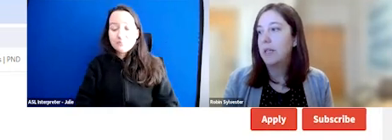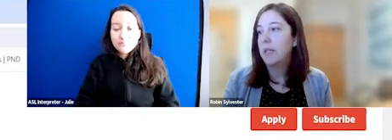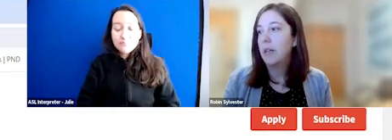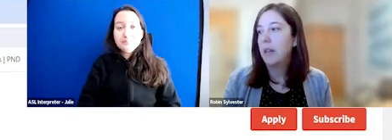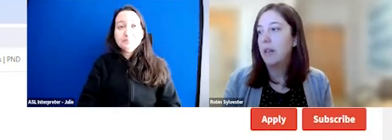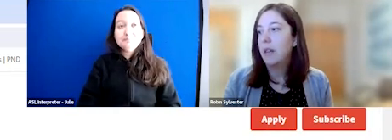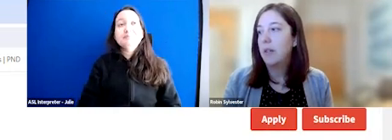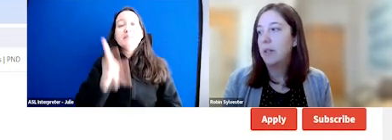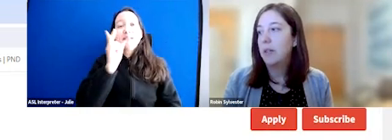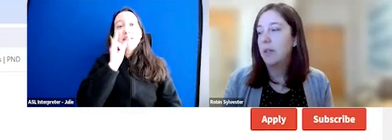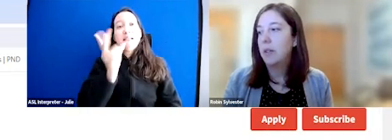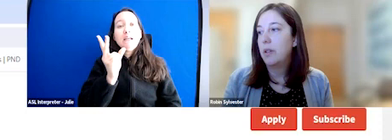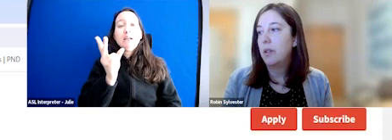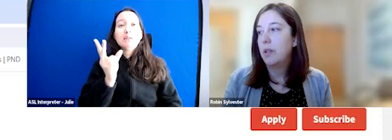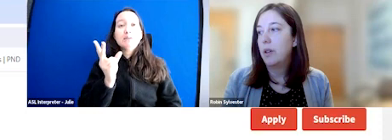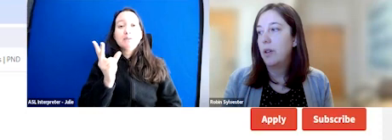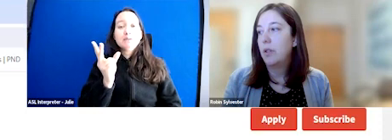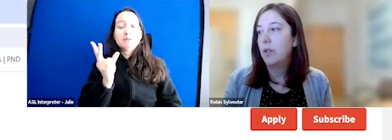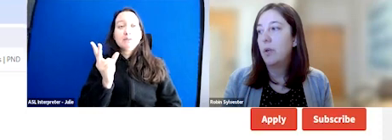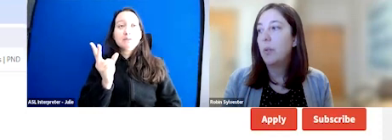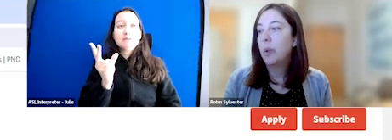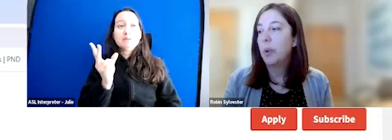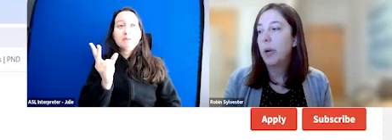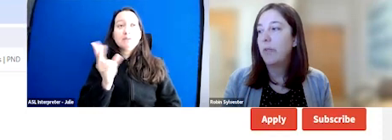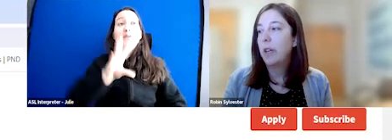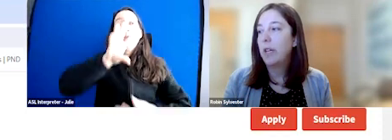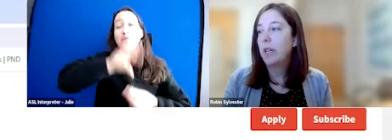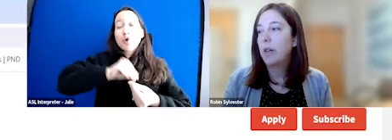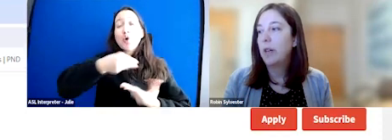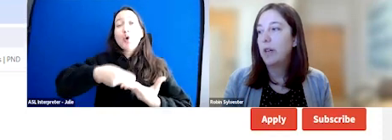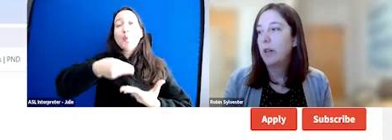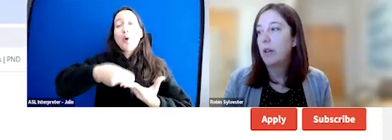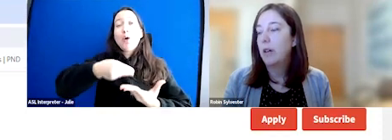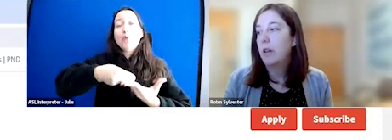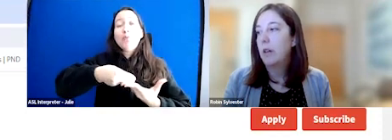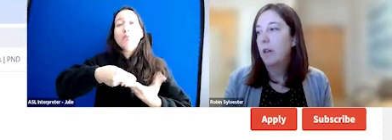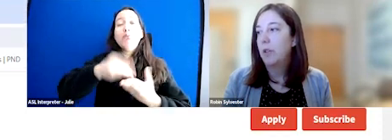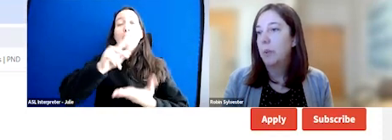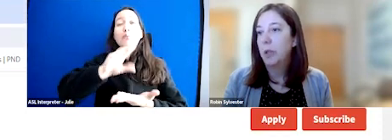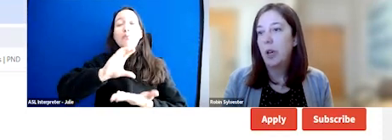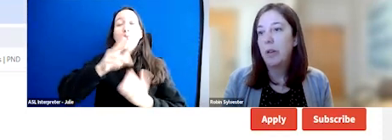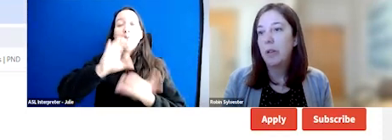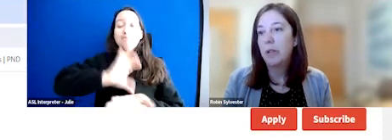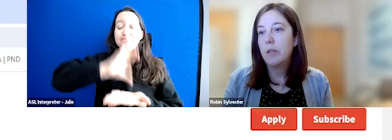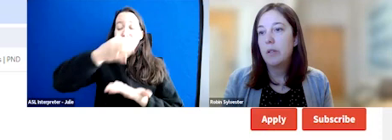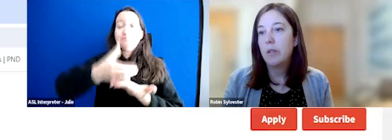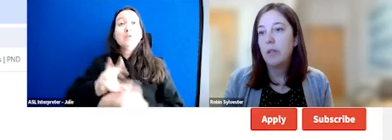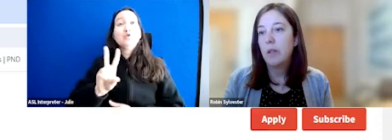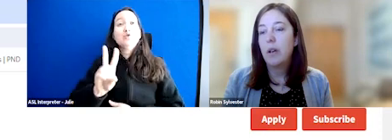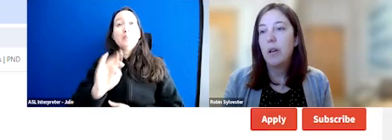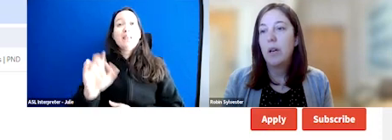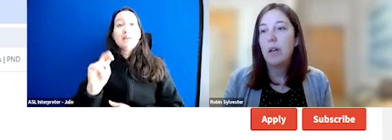I can see that there's total program funding of $2 billion.